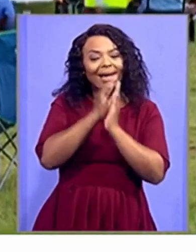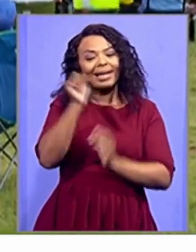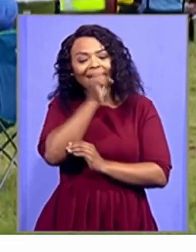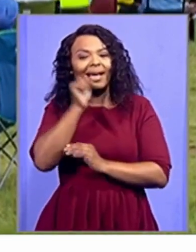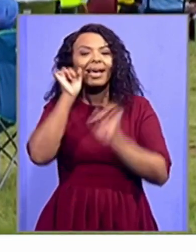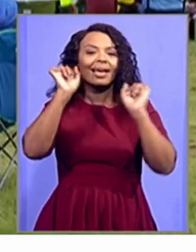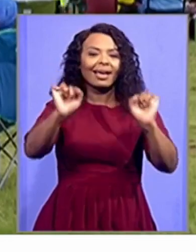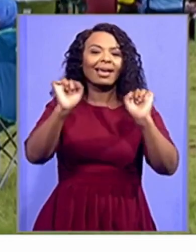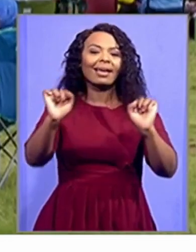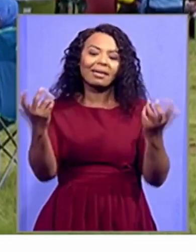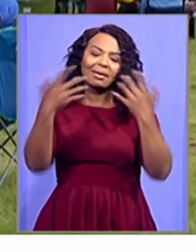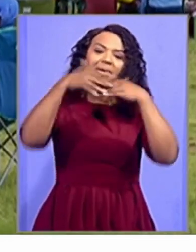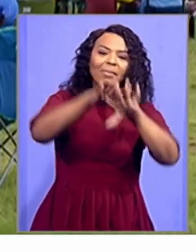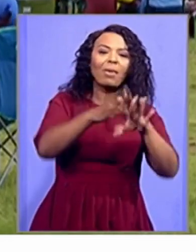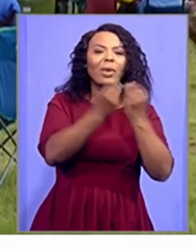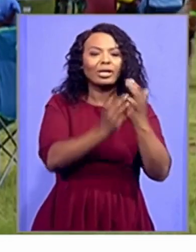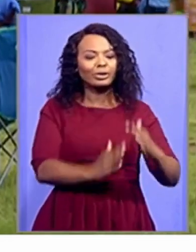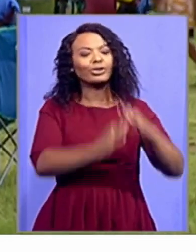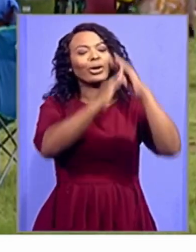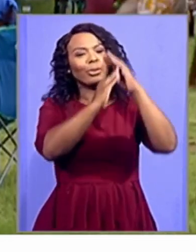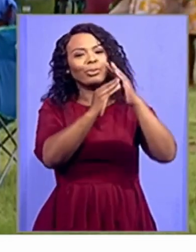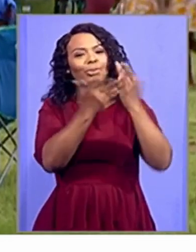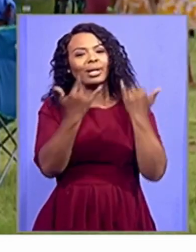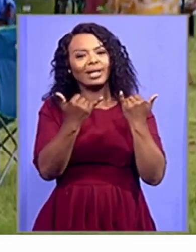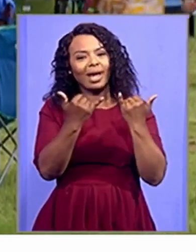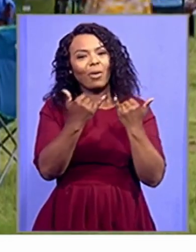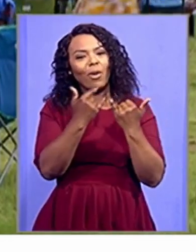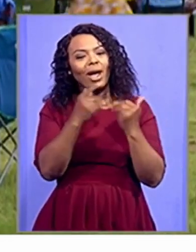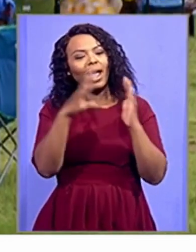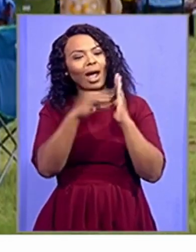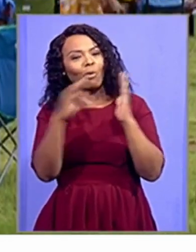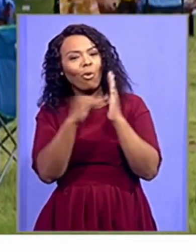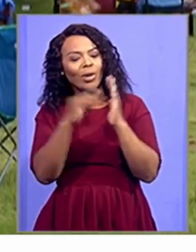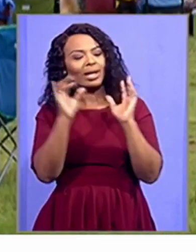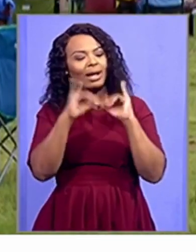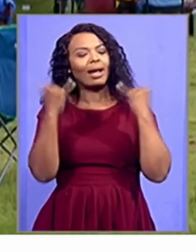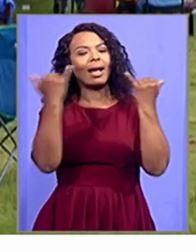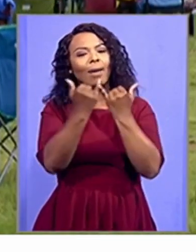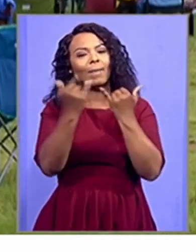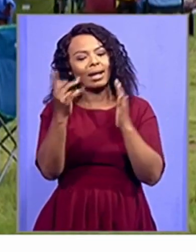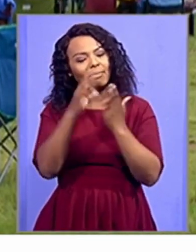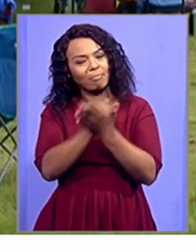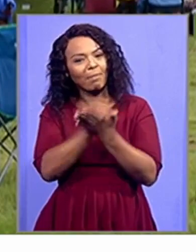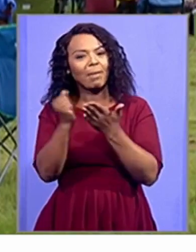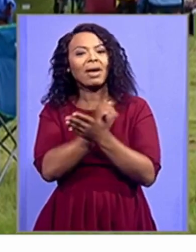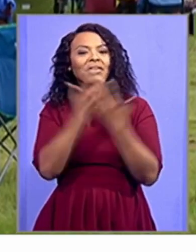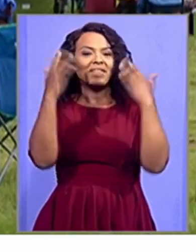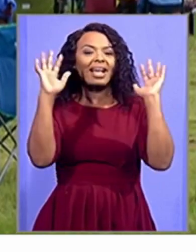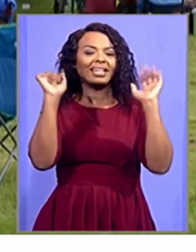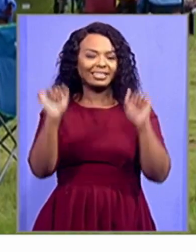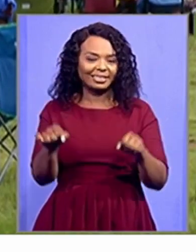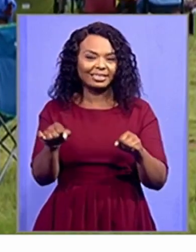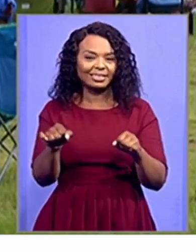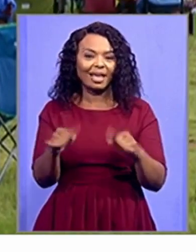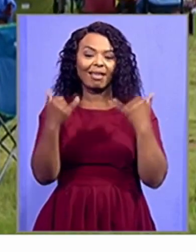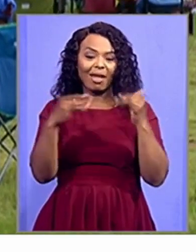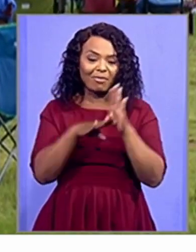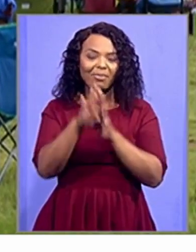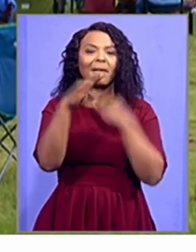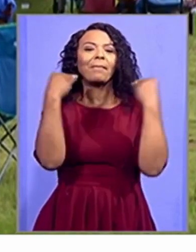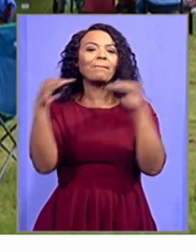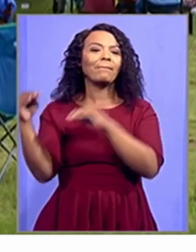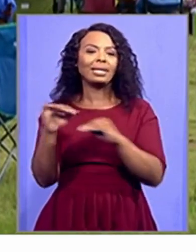re ba kopantse le reputable recording companies so as a Gospel Festival fela yes le be their revenue mara